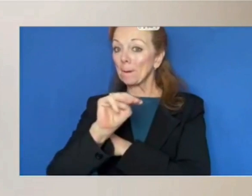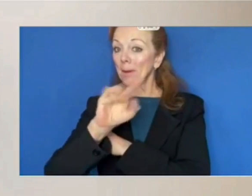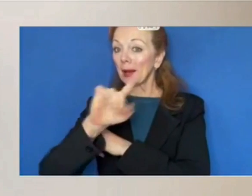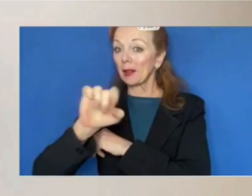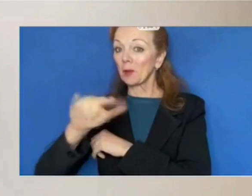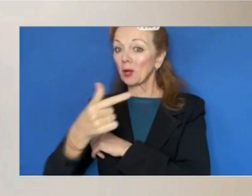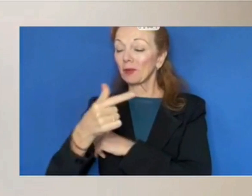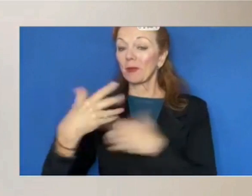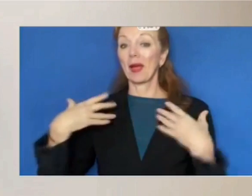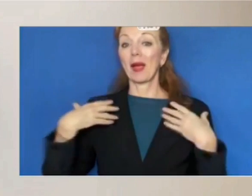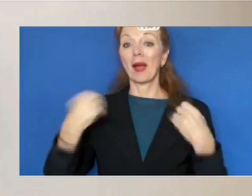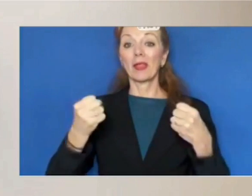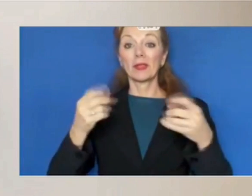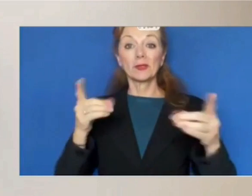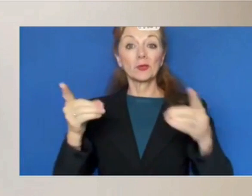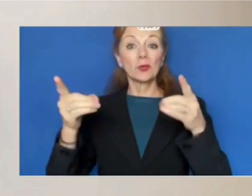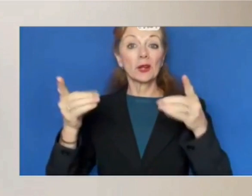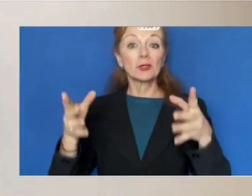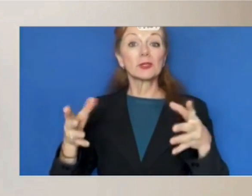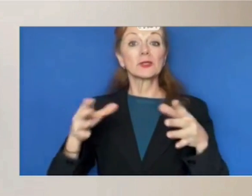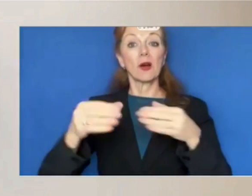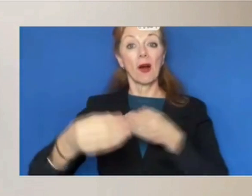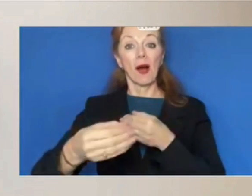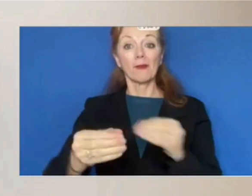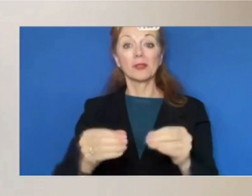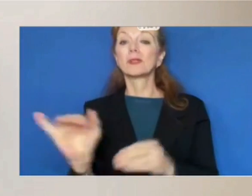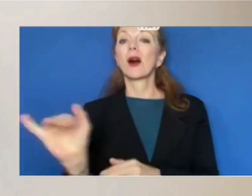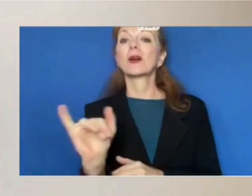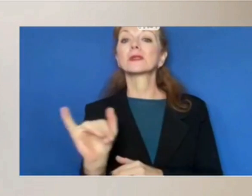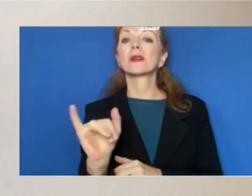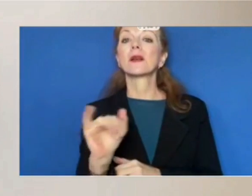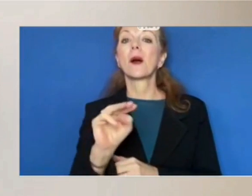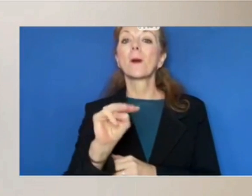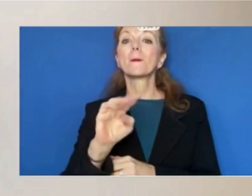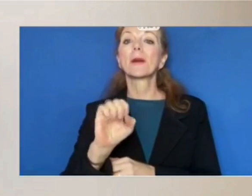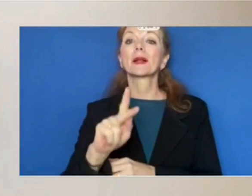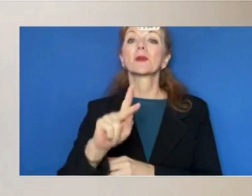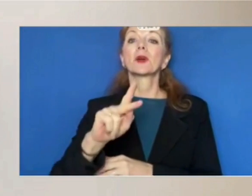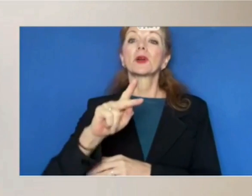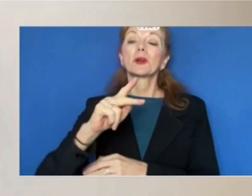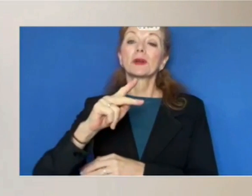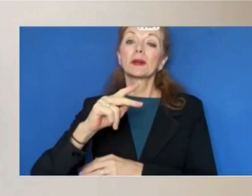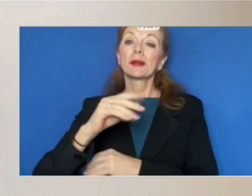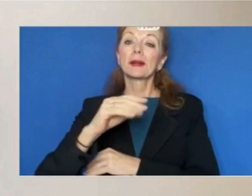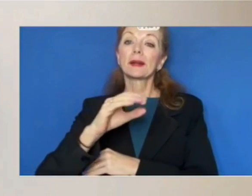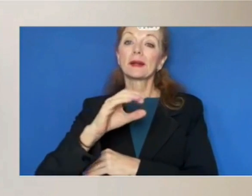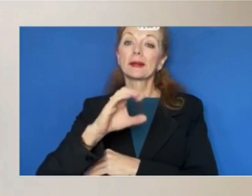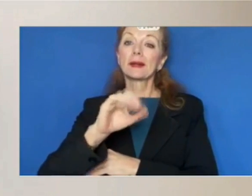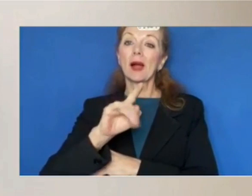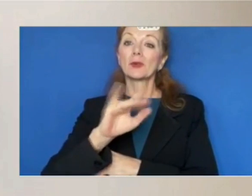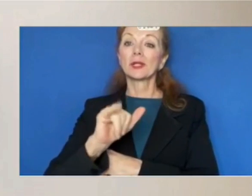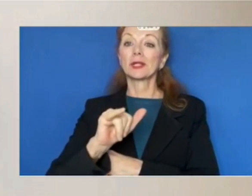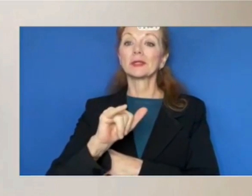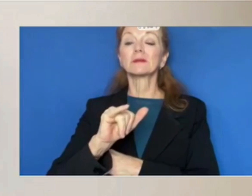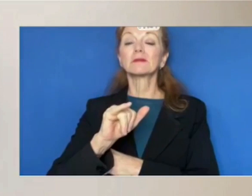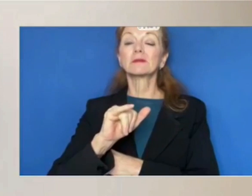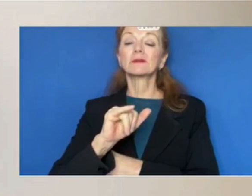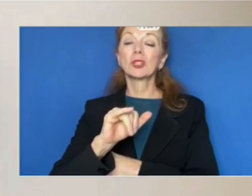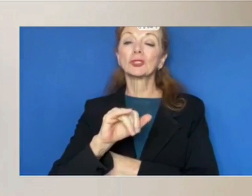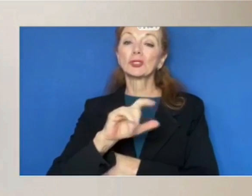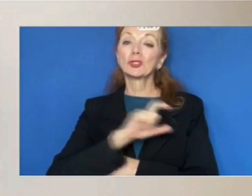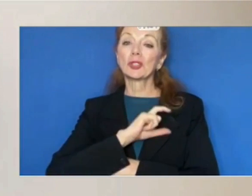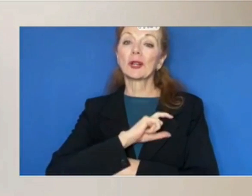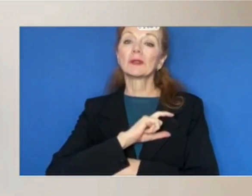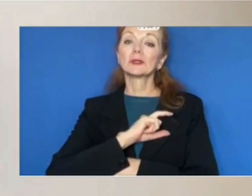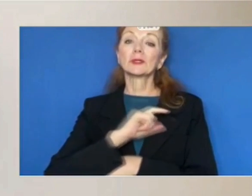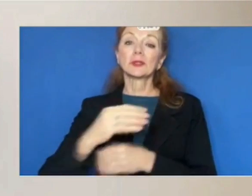as well as the Mecklenburg County Sheriff's Department. Now, the only time that we would be involved